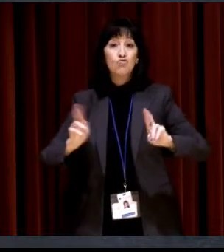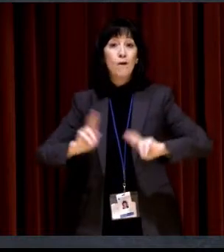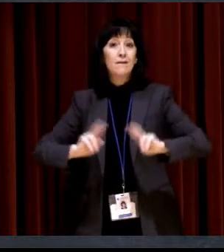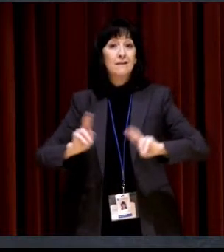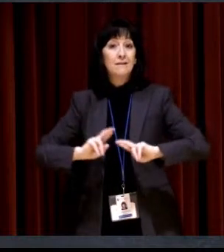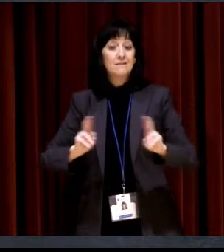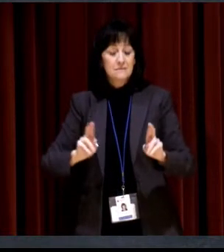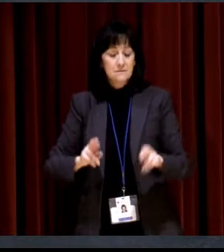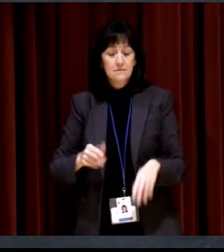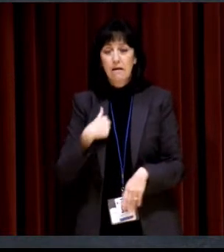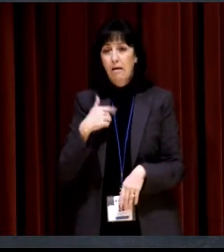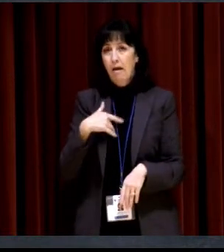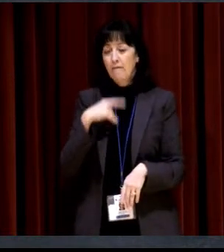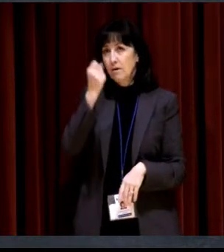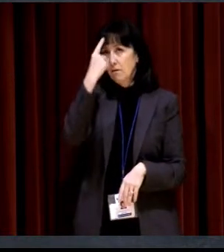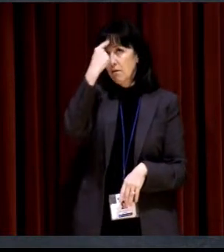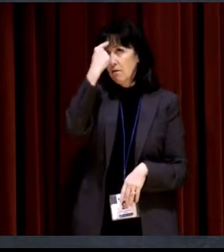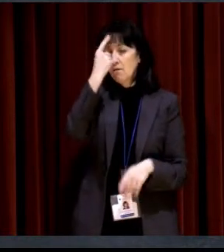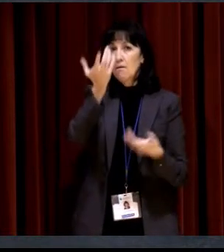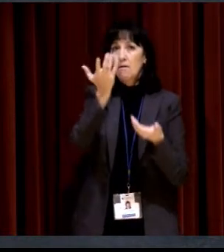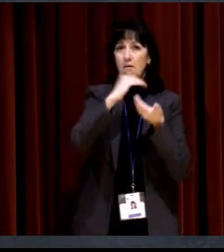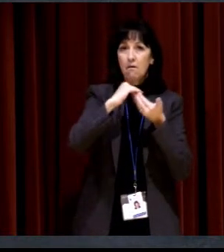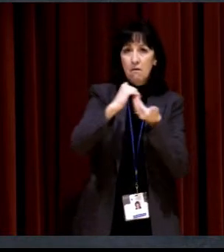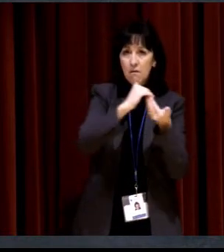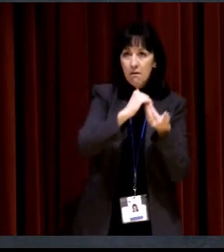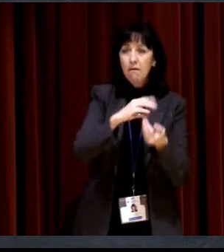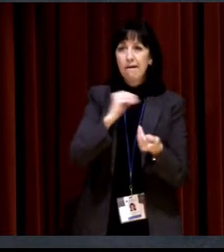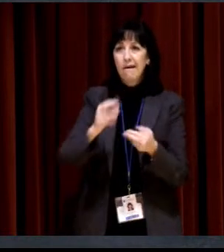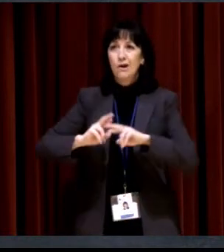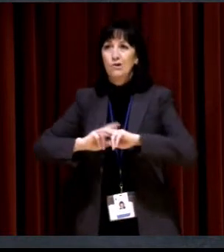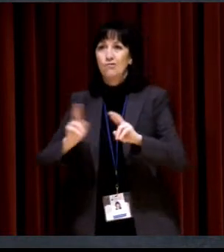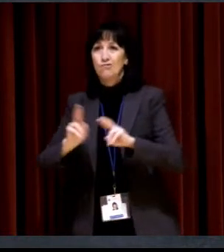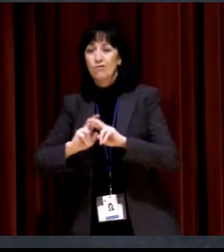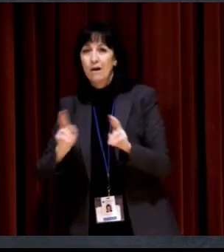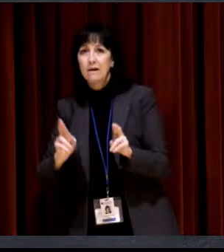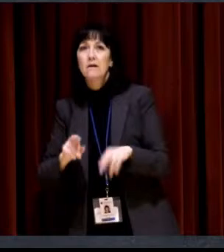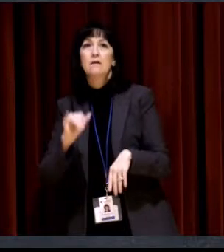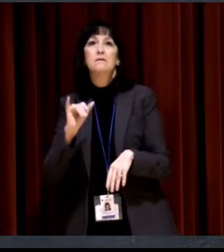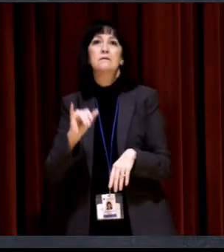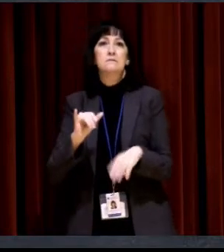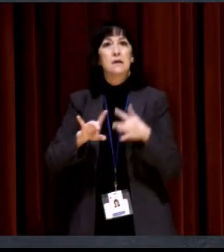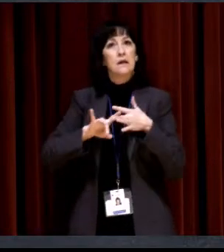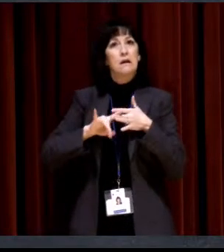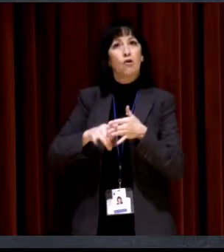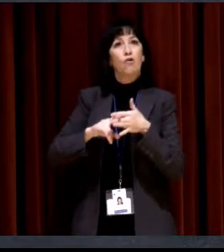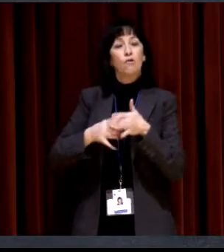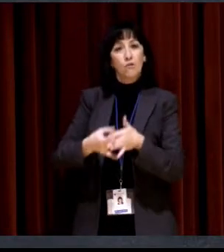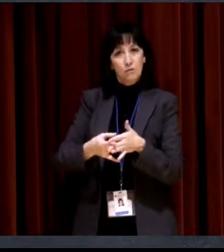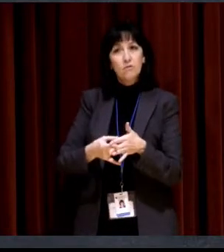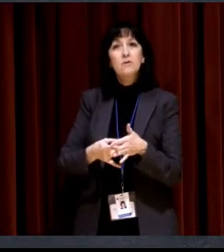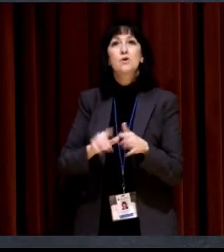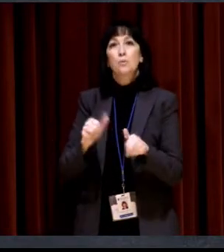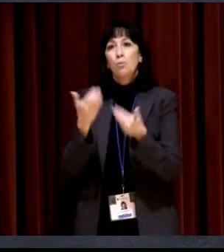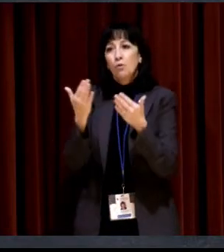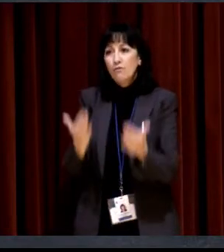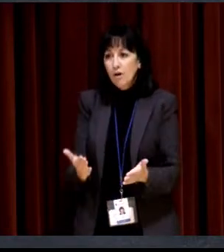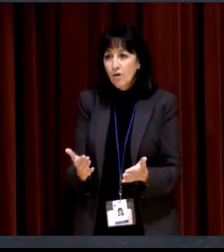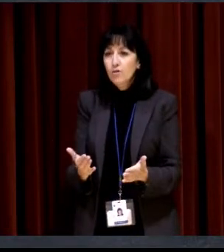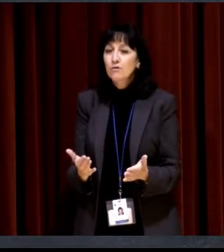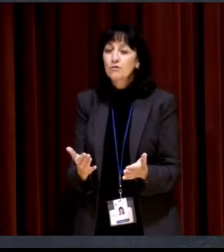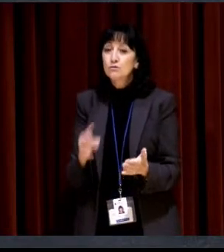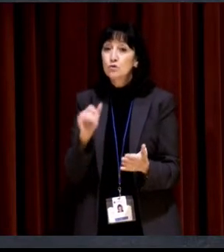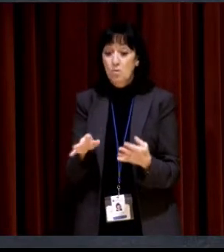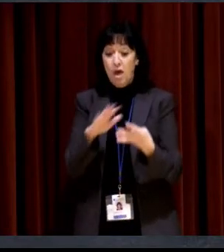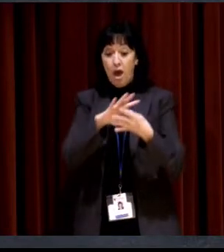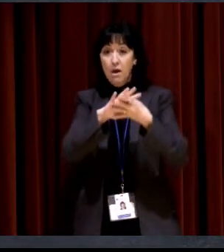school and a ready community and a ready early learning provider, and one more I'm missing, those four components